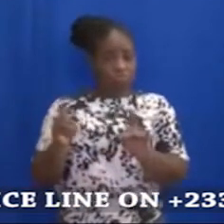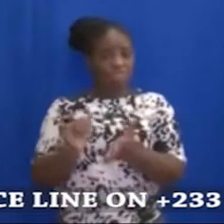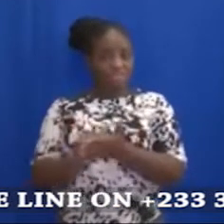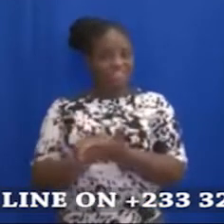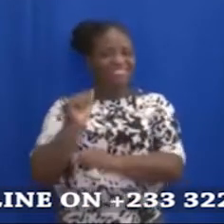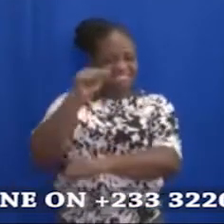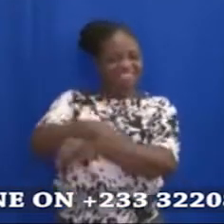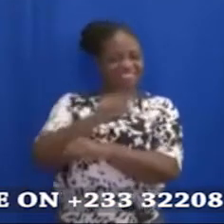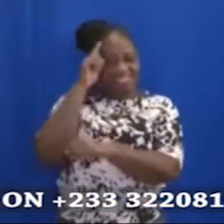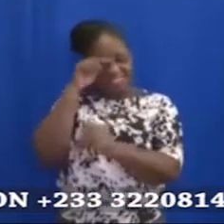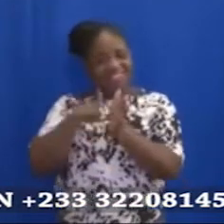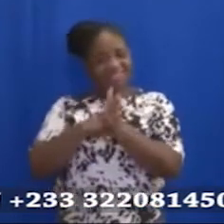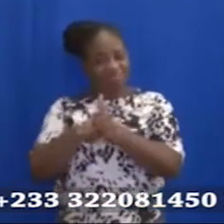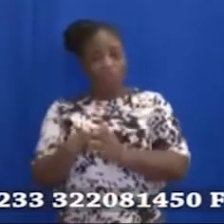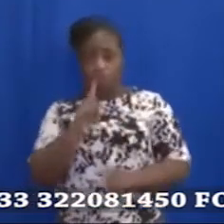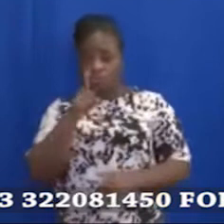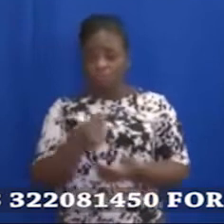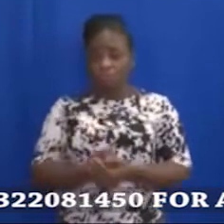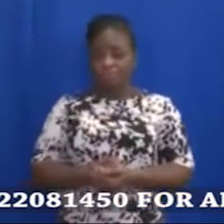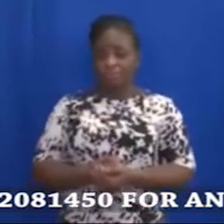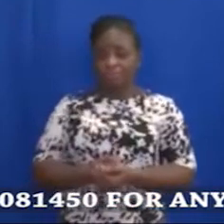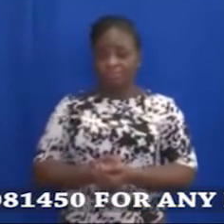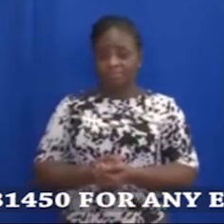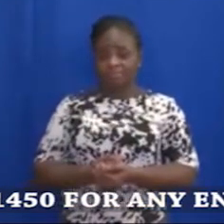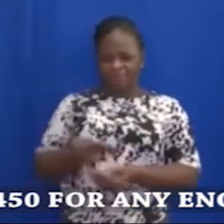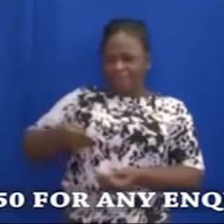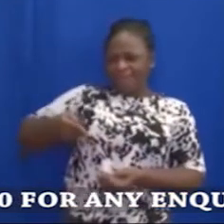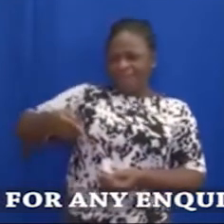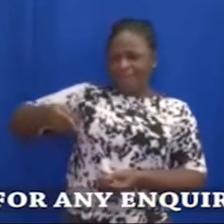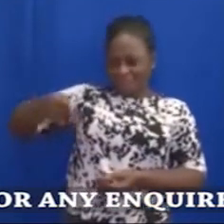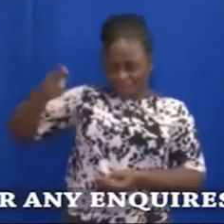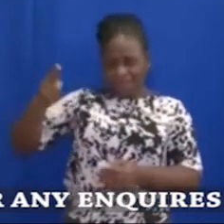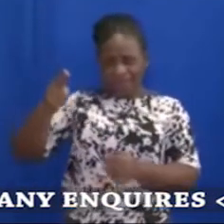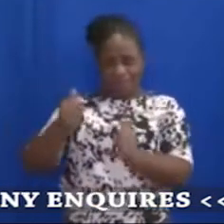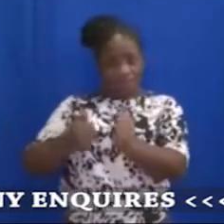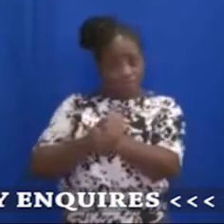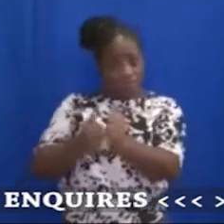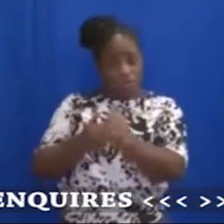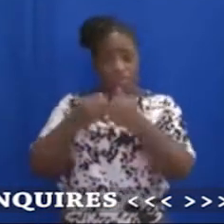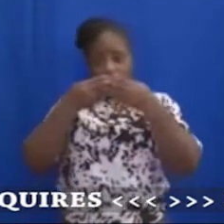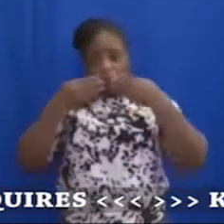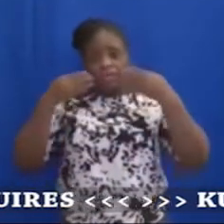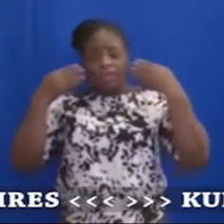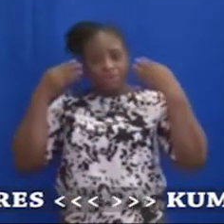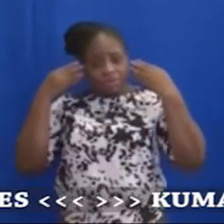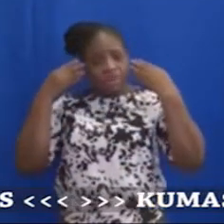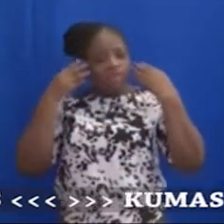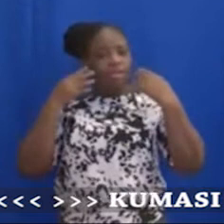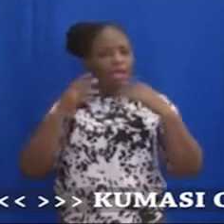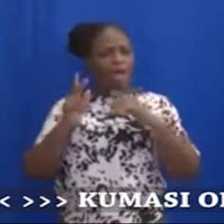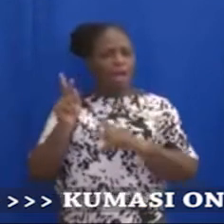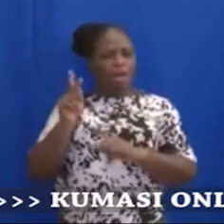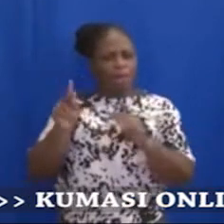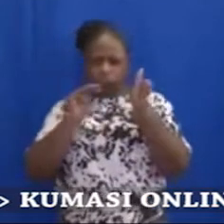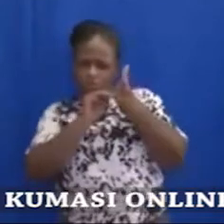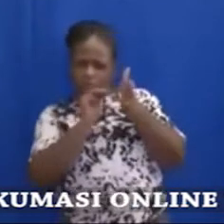Indeed, the high compliance rate with mask wearing of persons surveyed by the Ghana Health Service in some